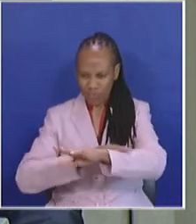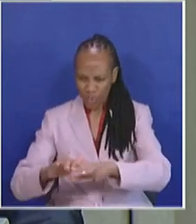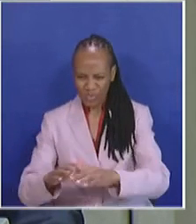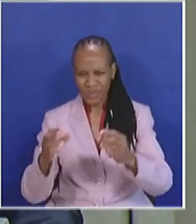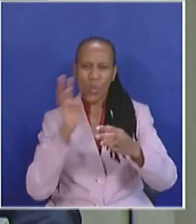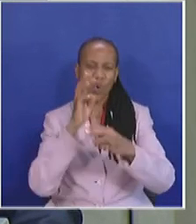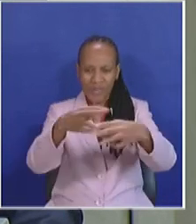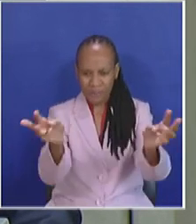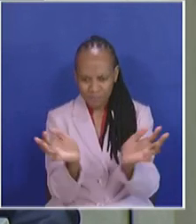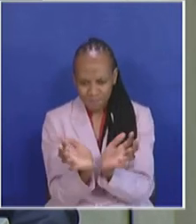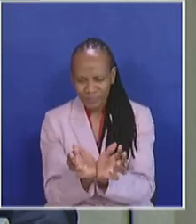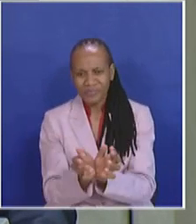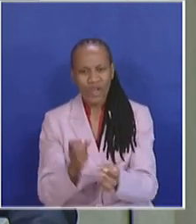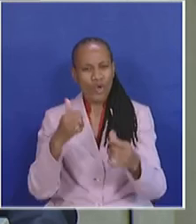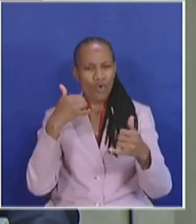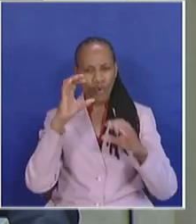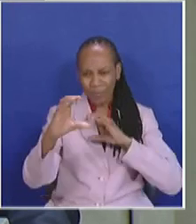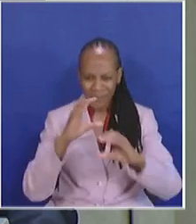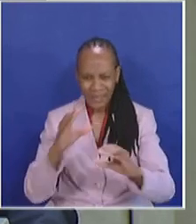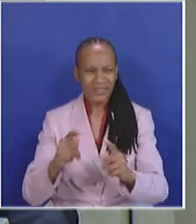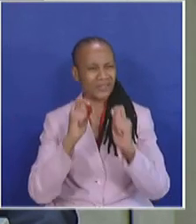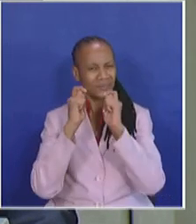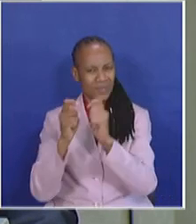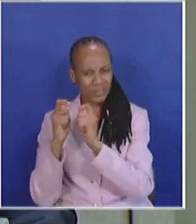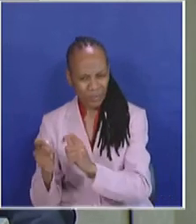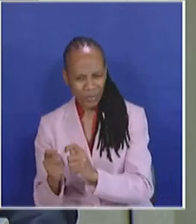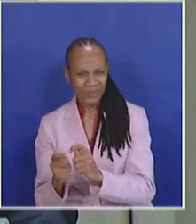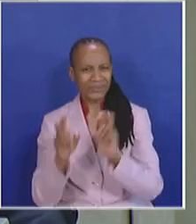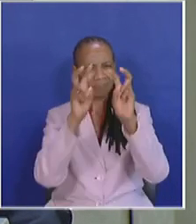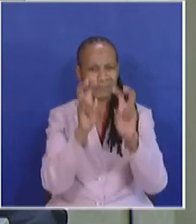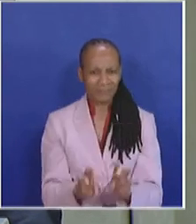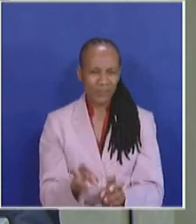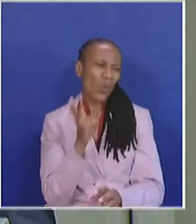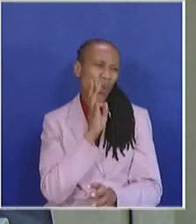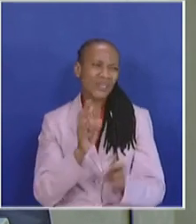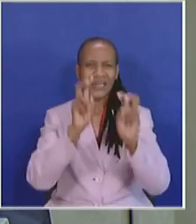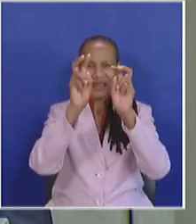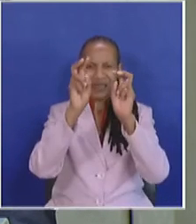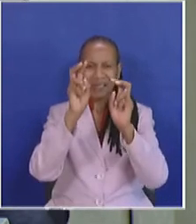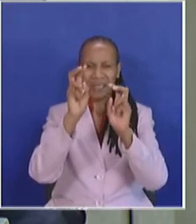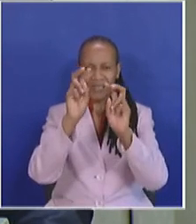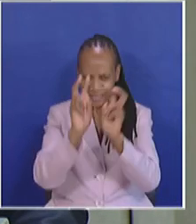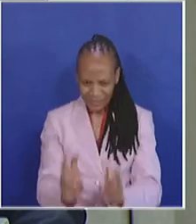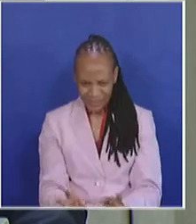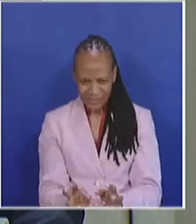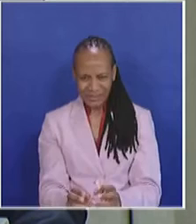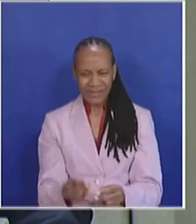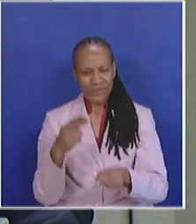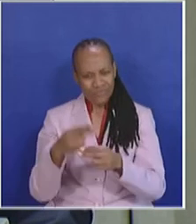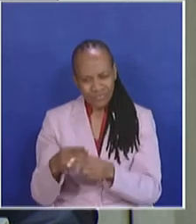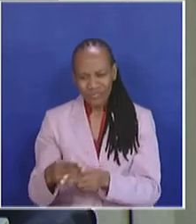dams, telecommunication, transport, power stations, water, electricity, waste